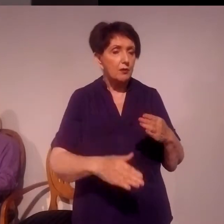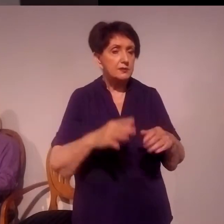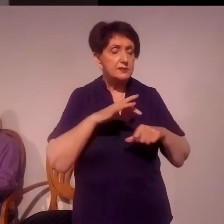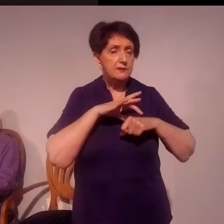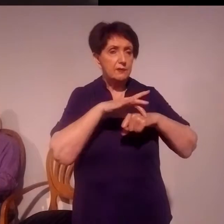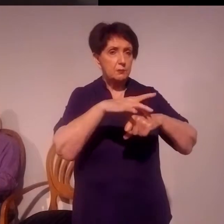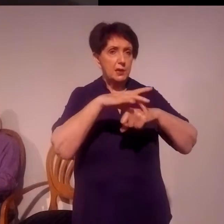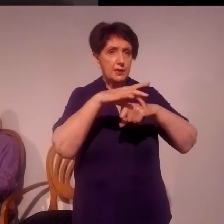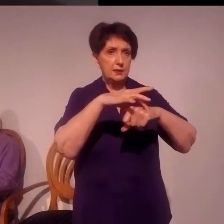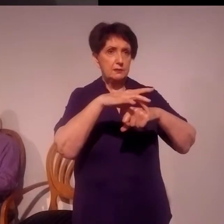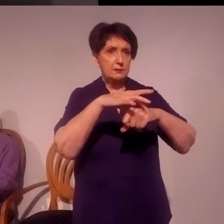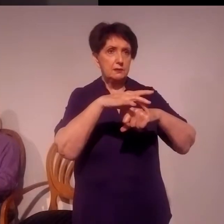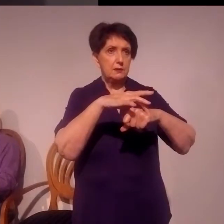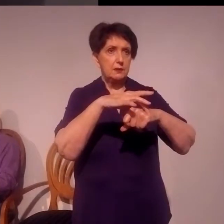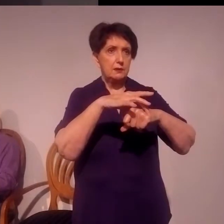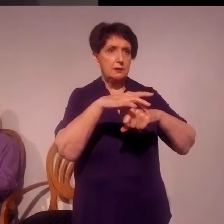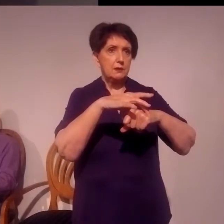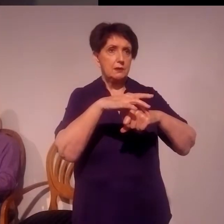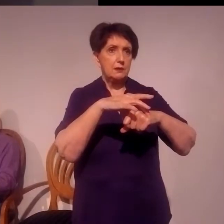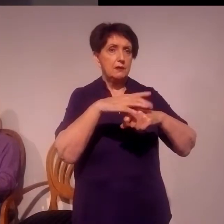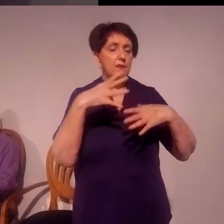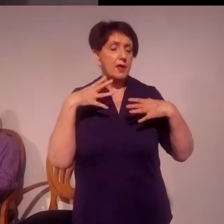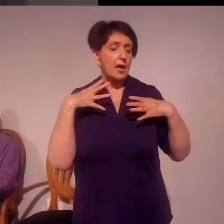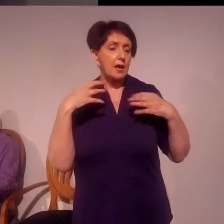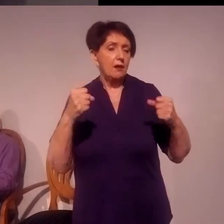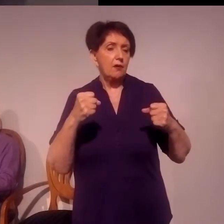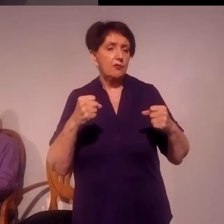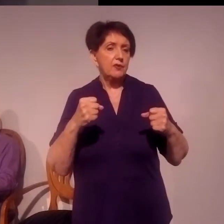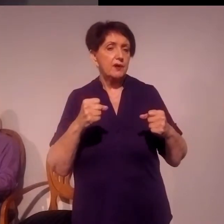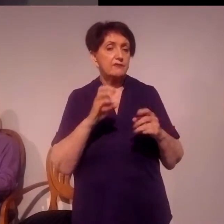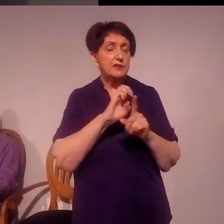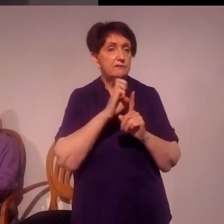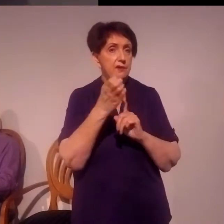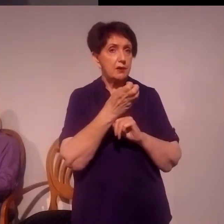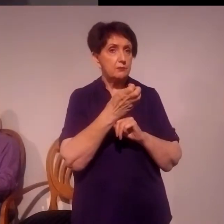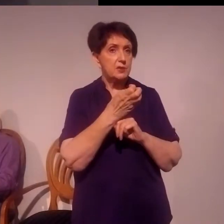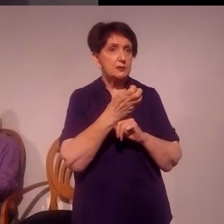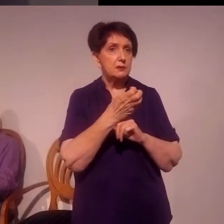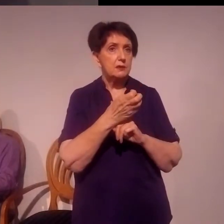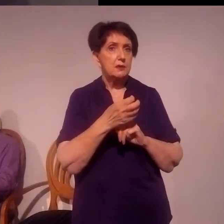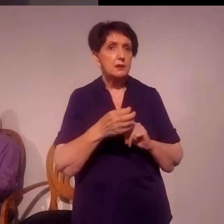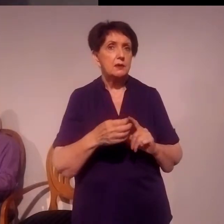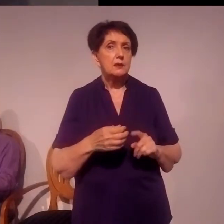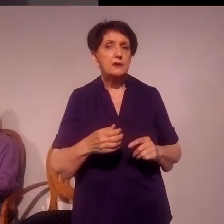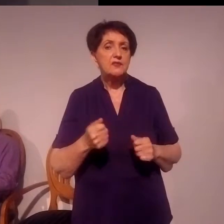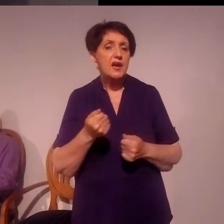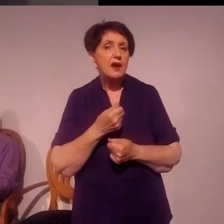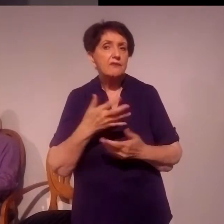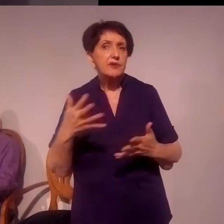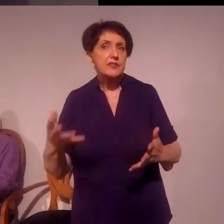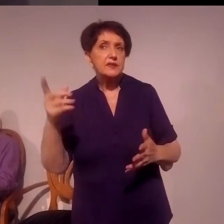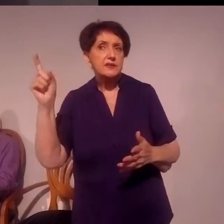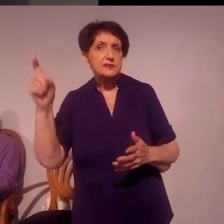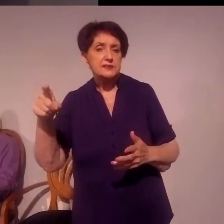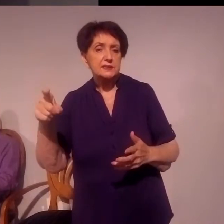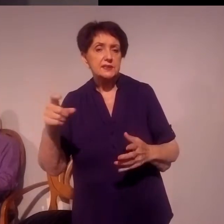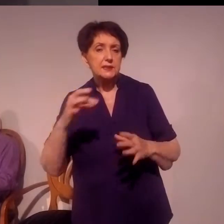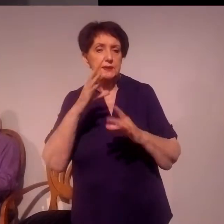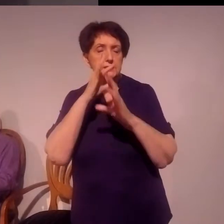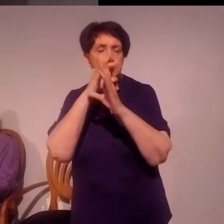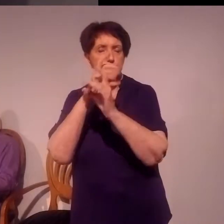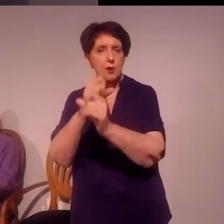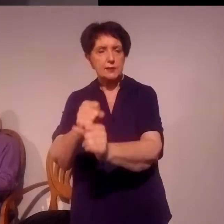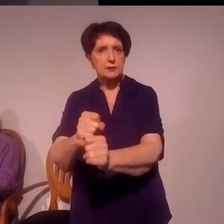planet, the health of our environment, and that everything that is needed is attracted,